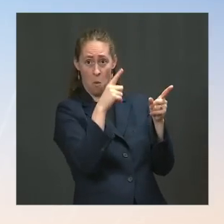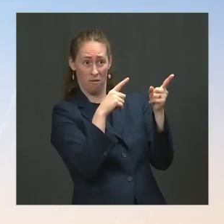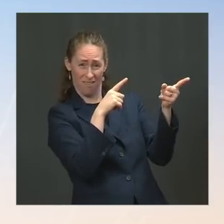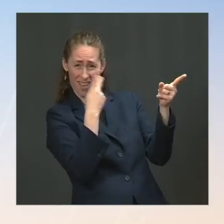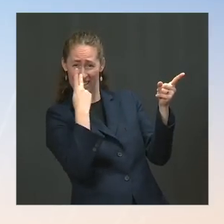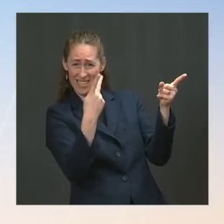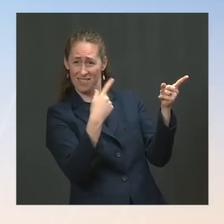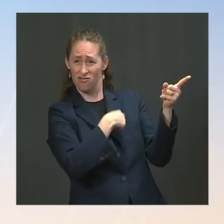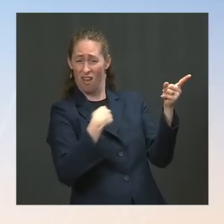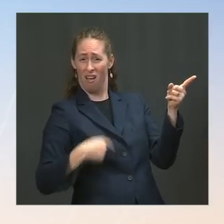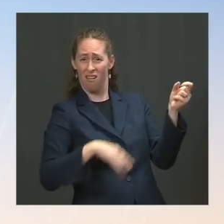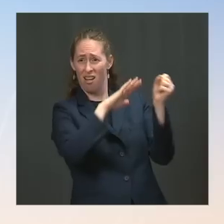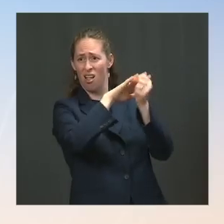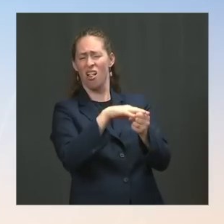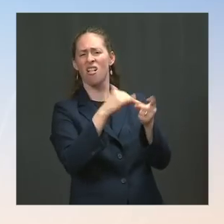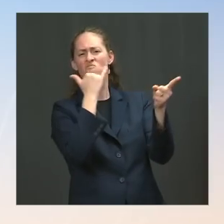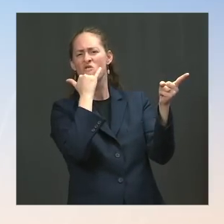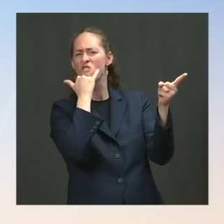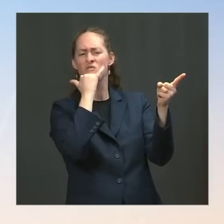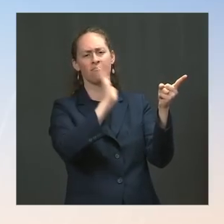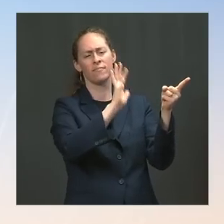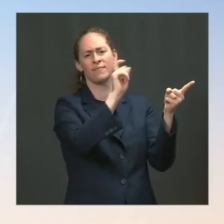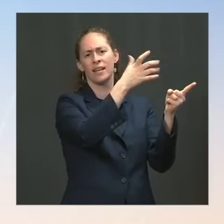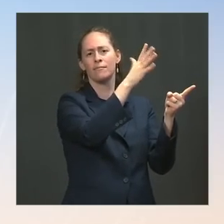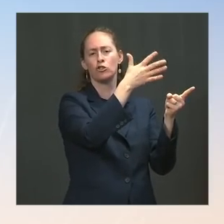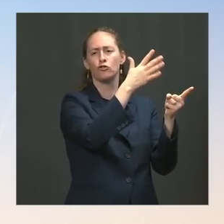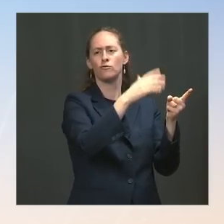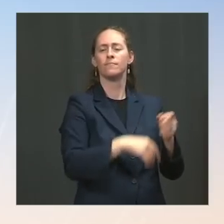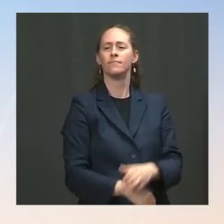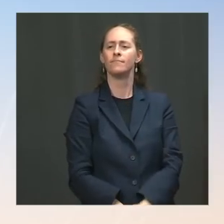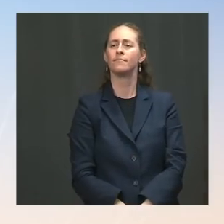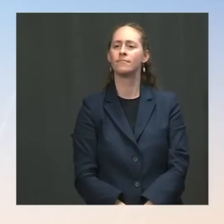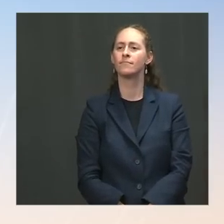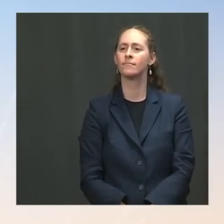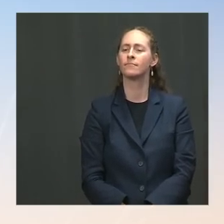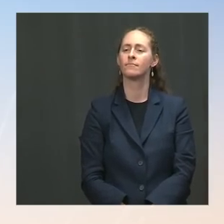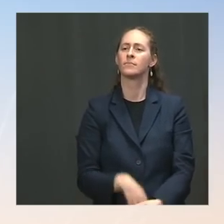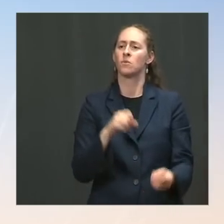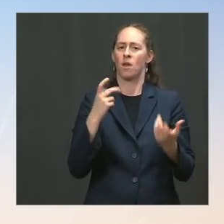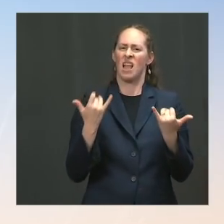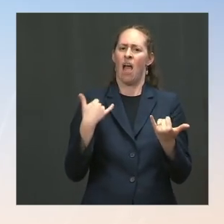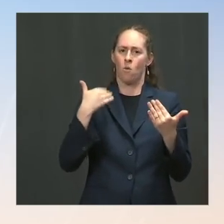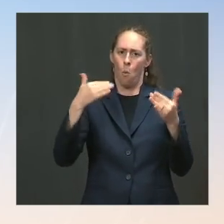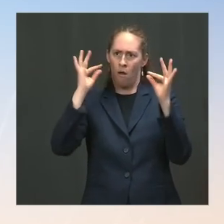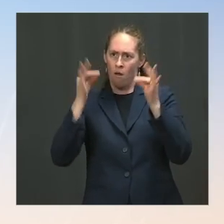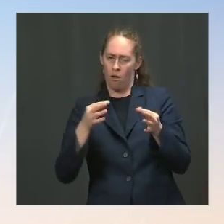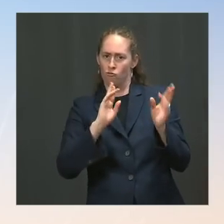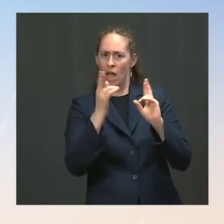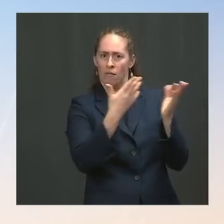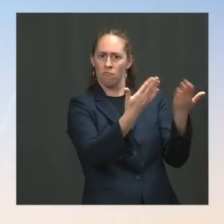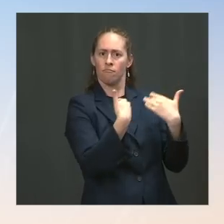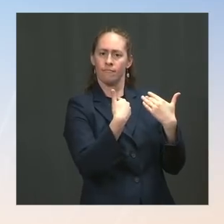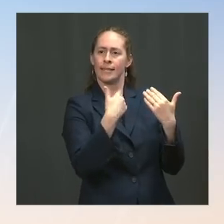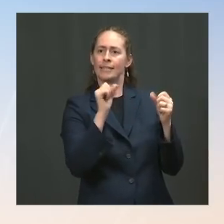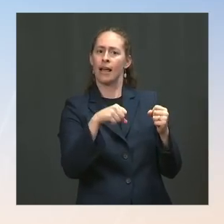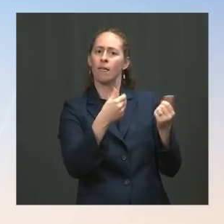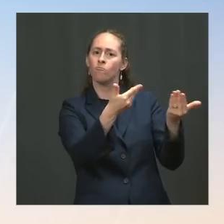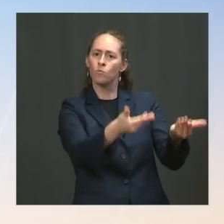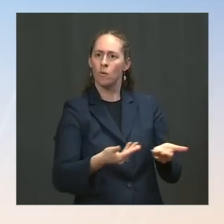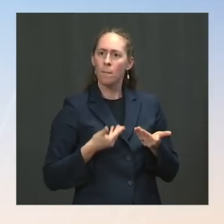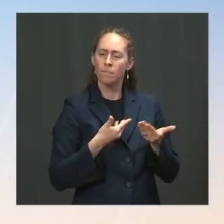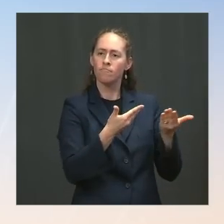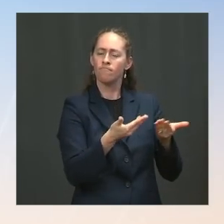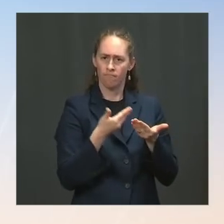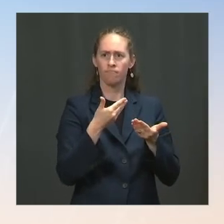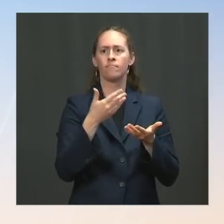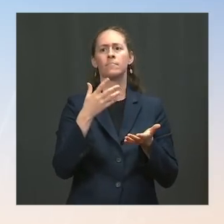people in Hong Kong. But certainly, this step is one that is meant to ensure we are practicing what